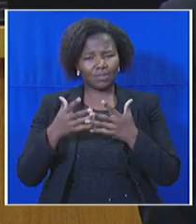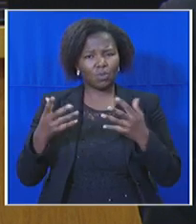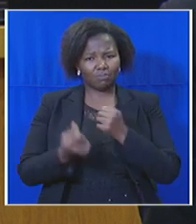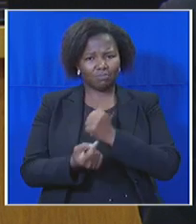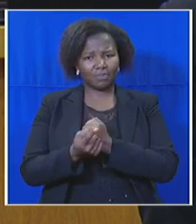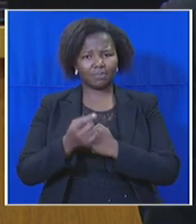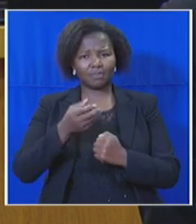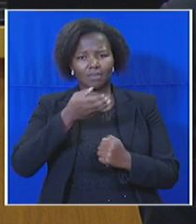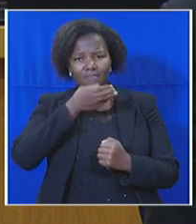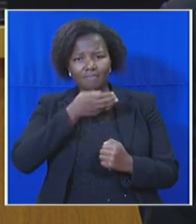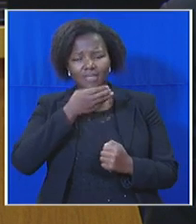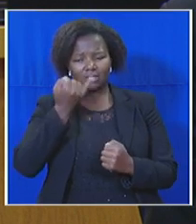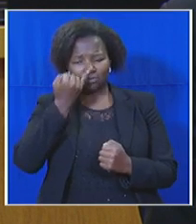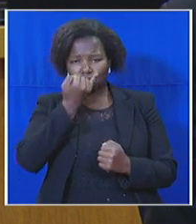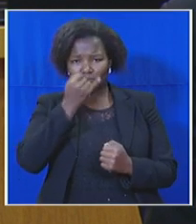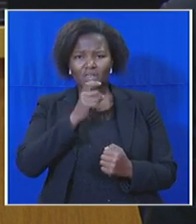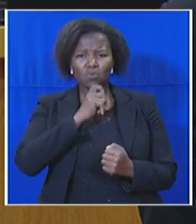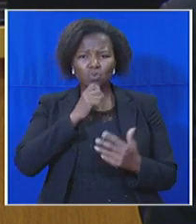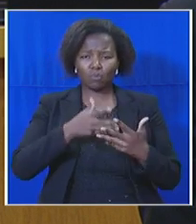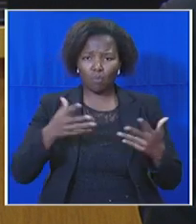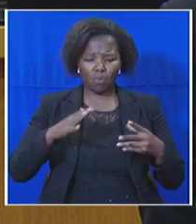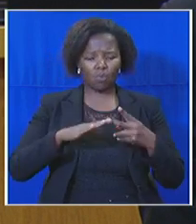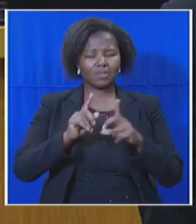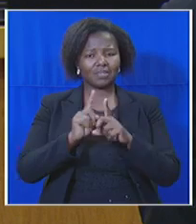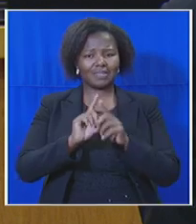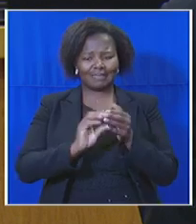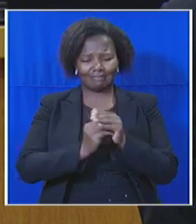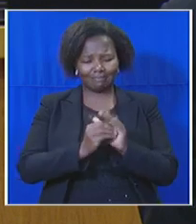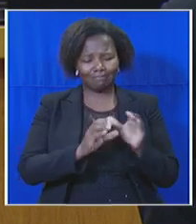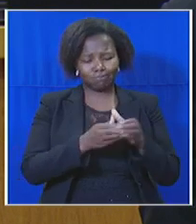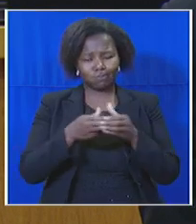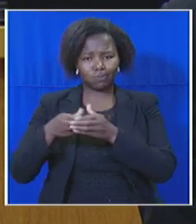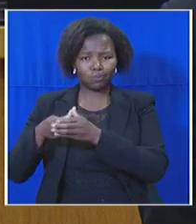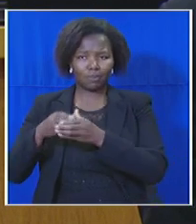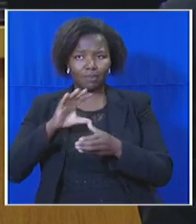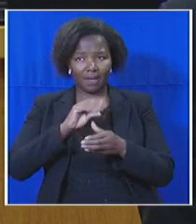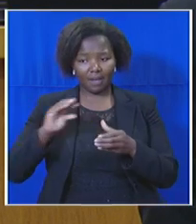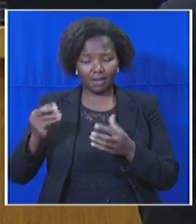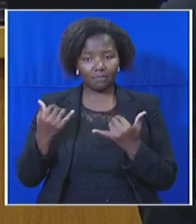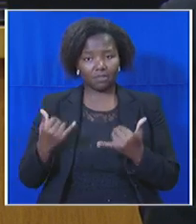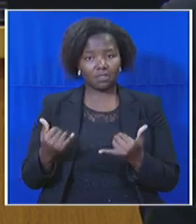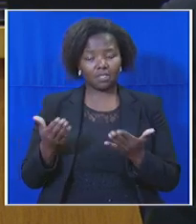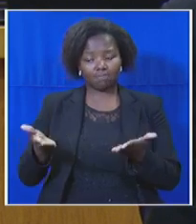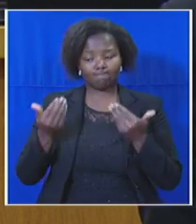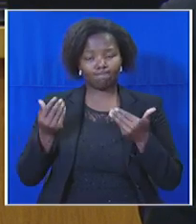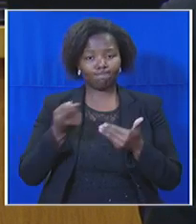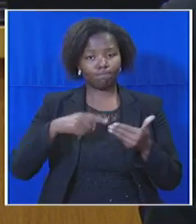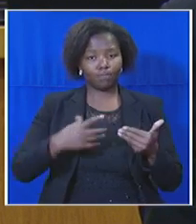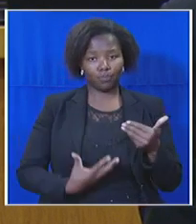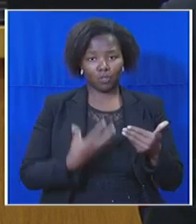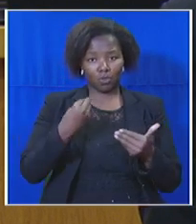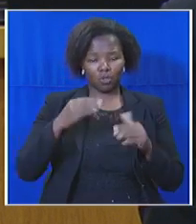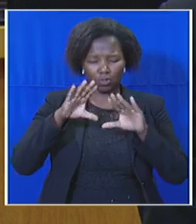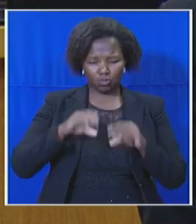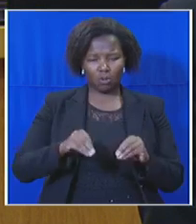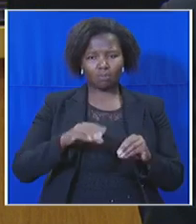active gang culture in many communities in Cape Town, it empowers its beneficiaries to steer away from crime, drugs, and